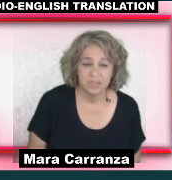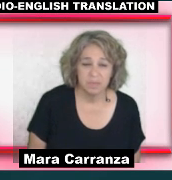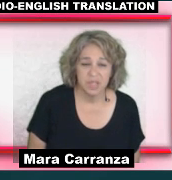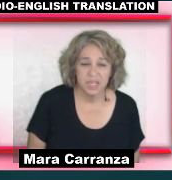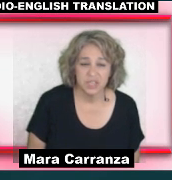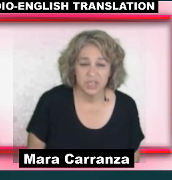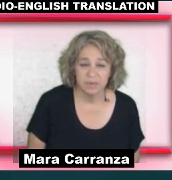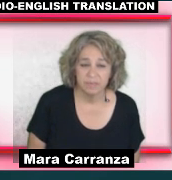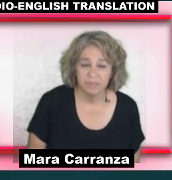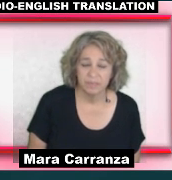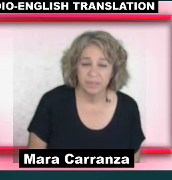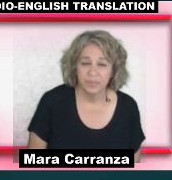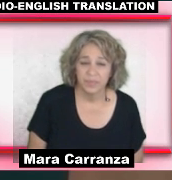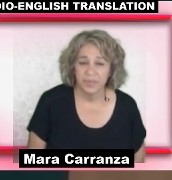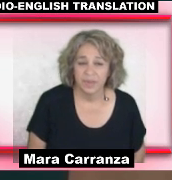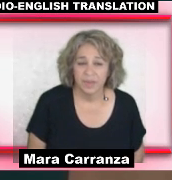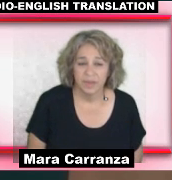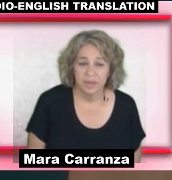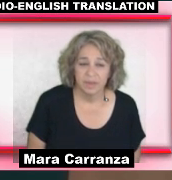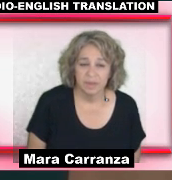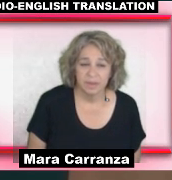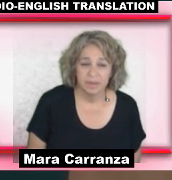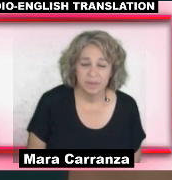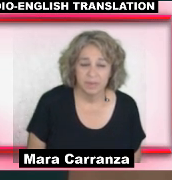no simulation. Porque,